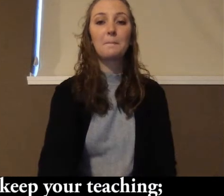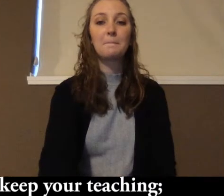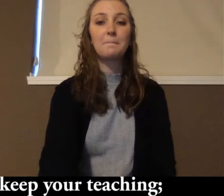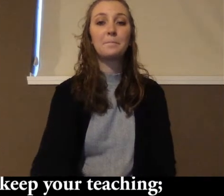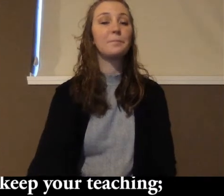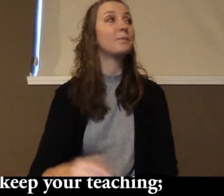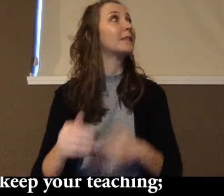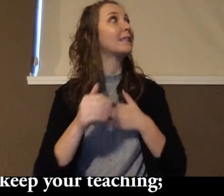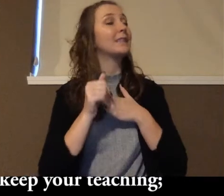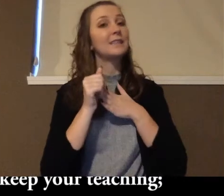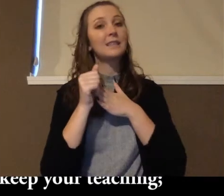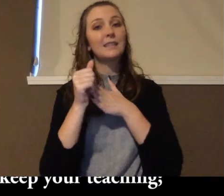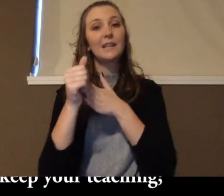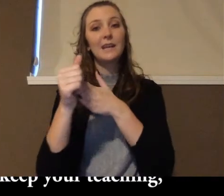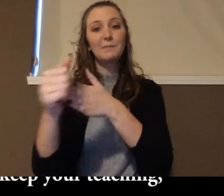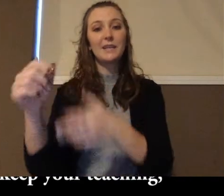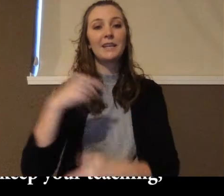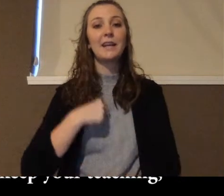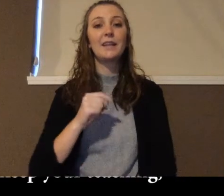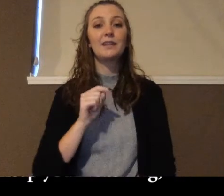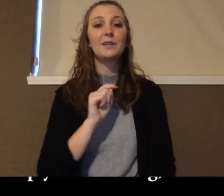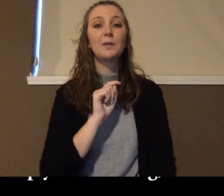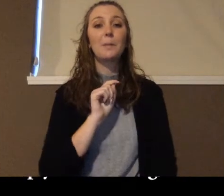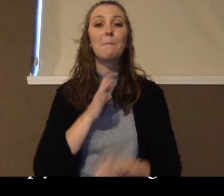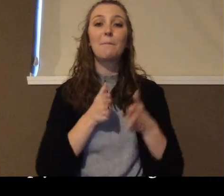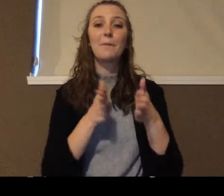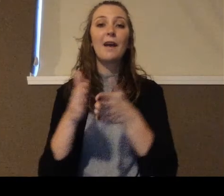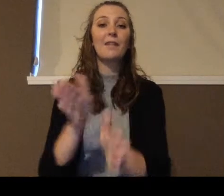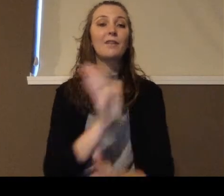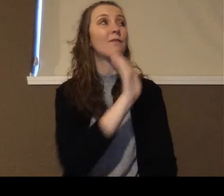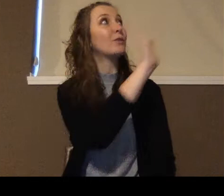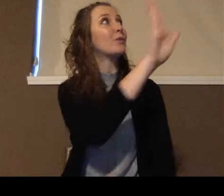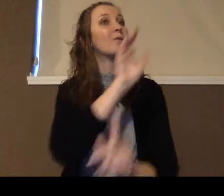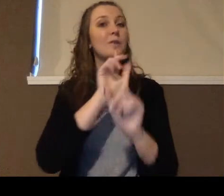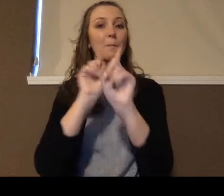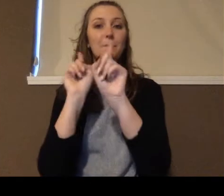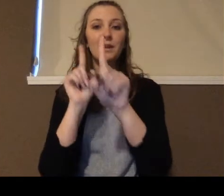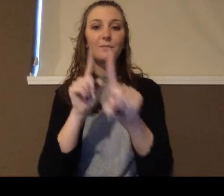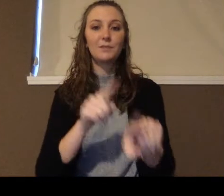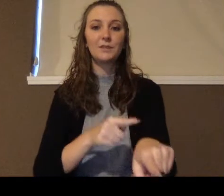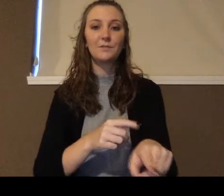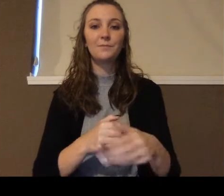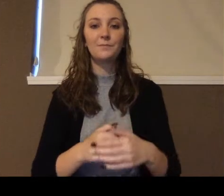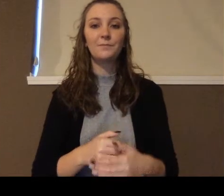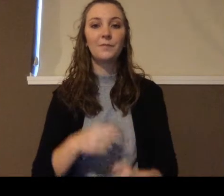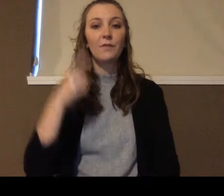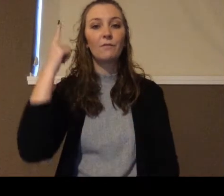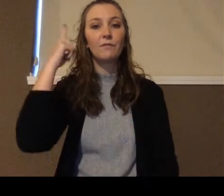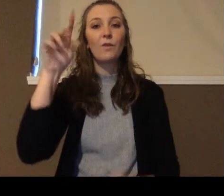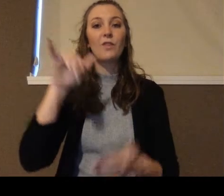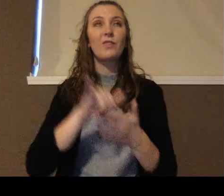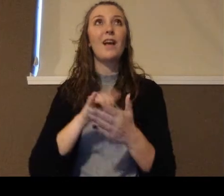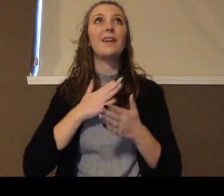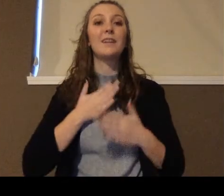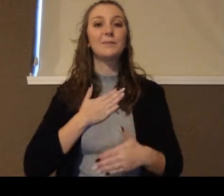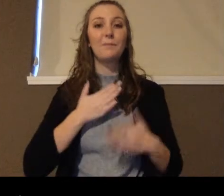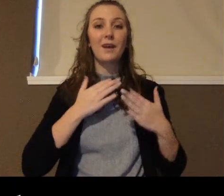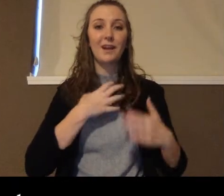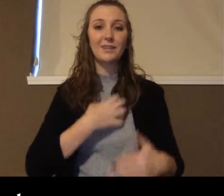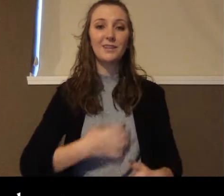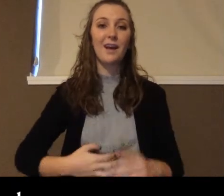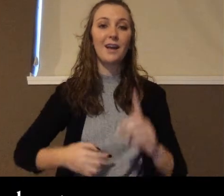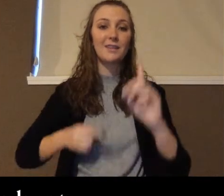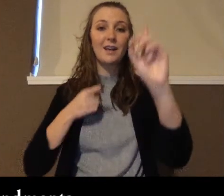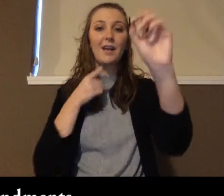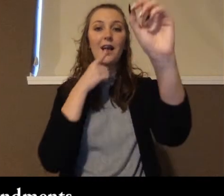teaching. I shall keep it with all my heart. Lead me in the path